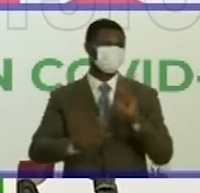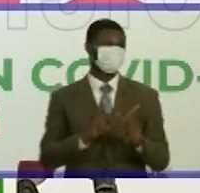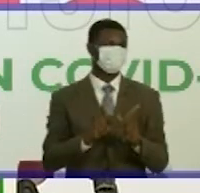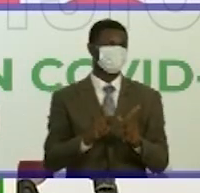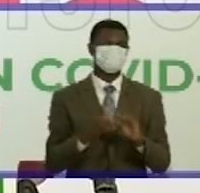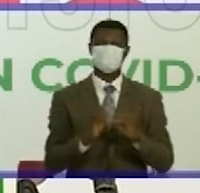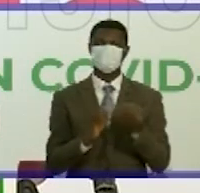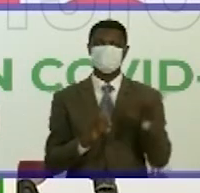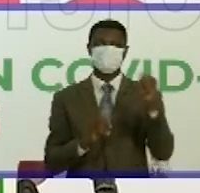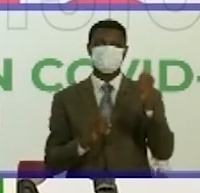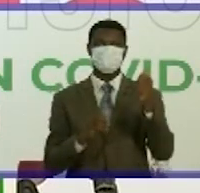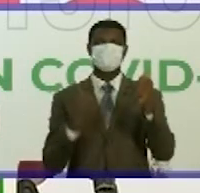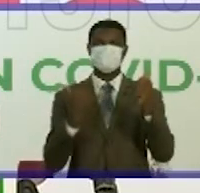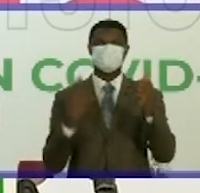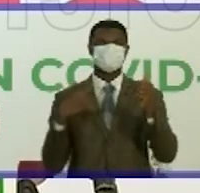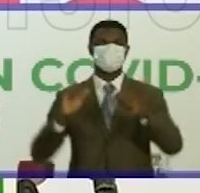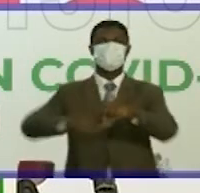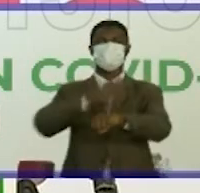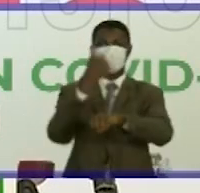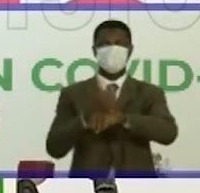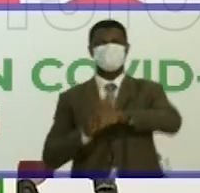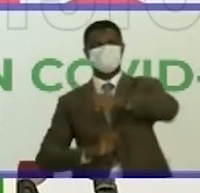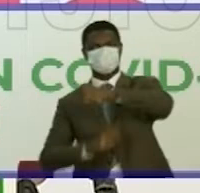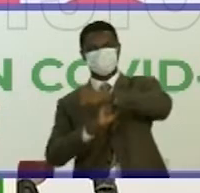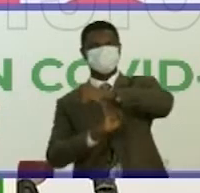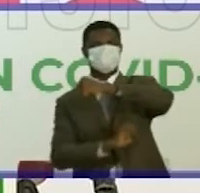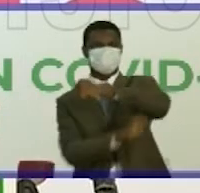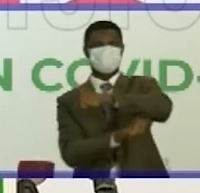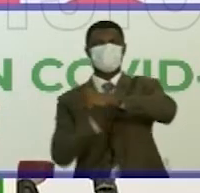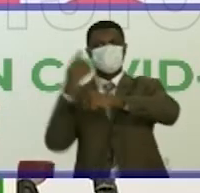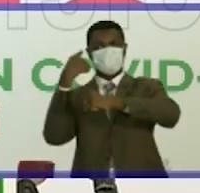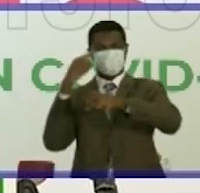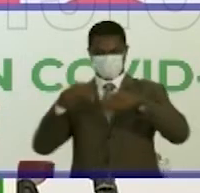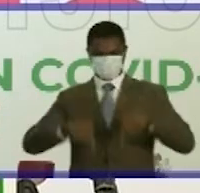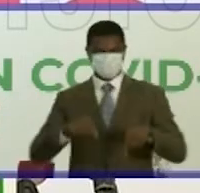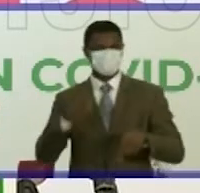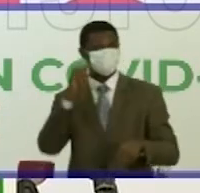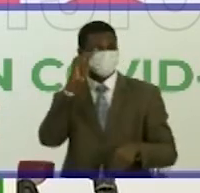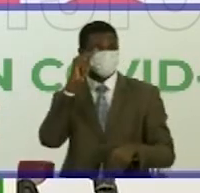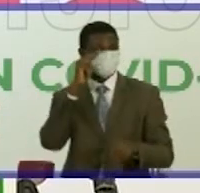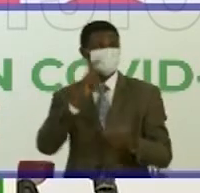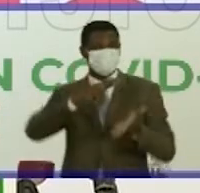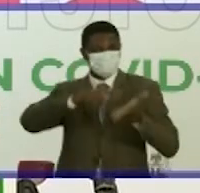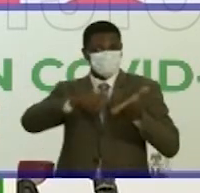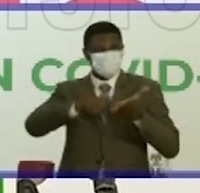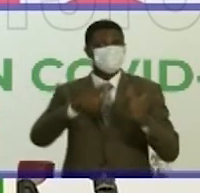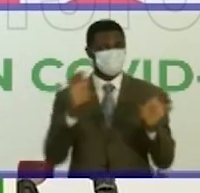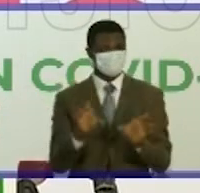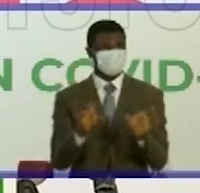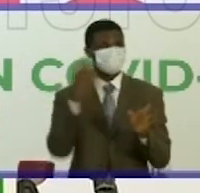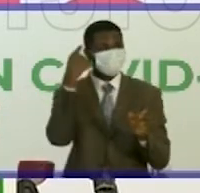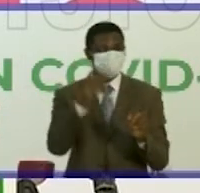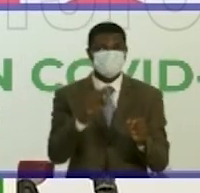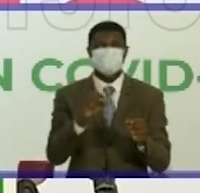laying the foundation for homegrown research activities for a domestic cure.